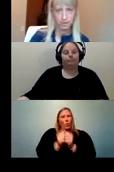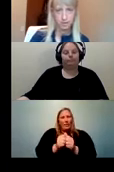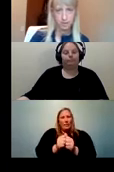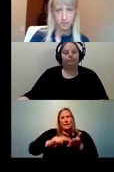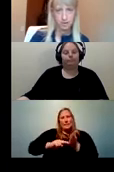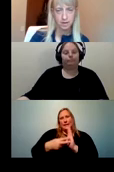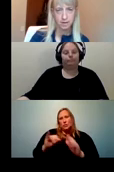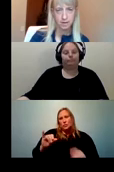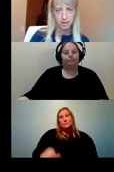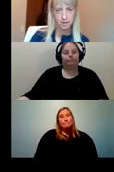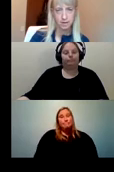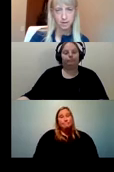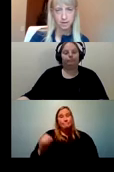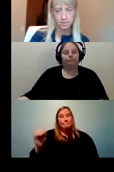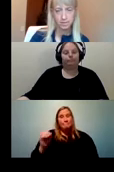All right.